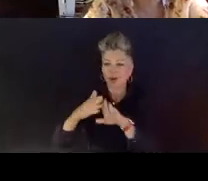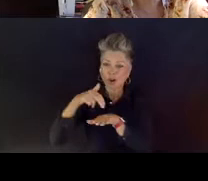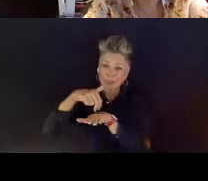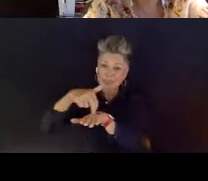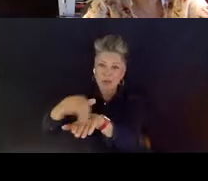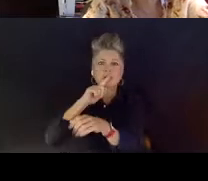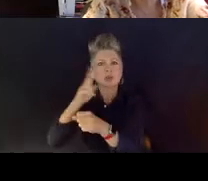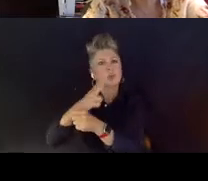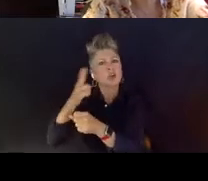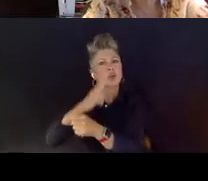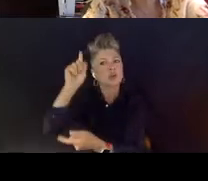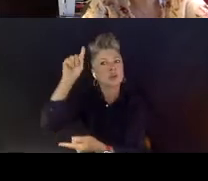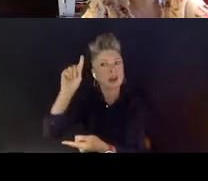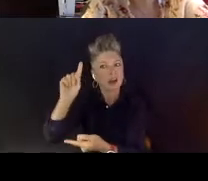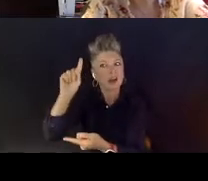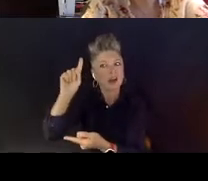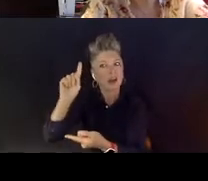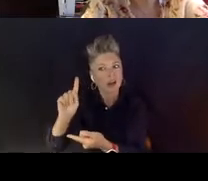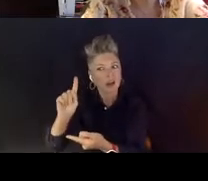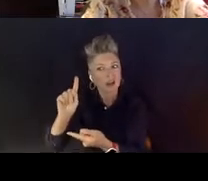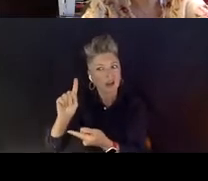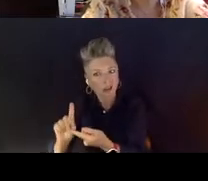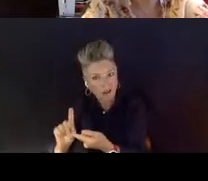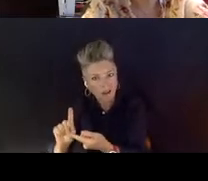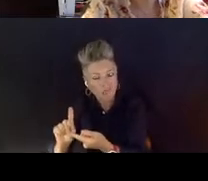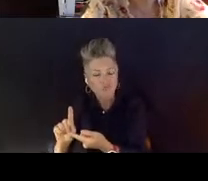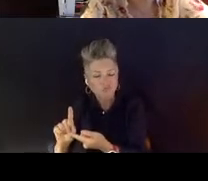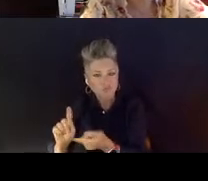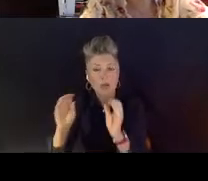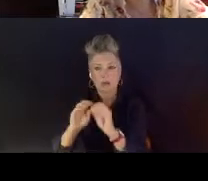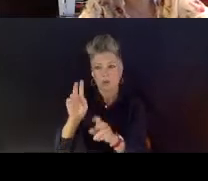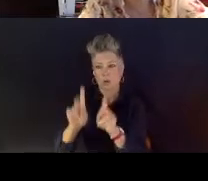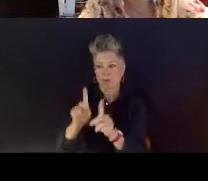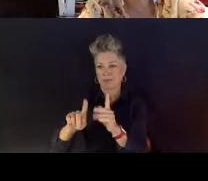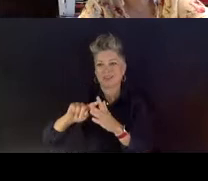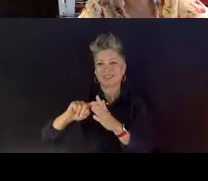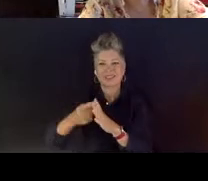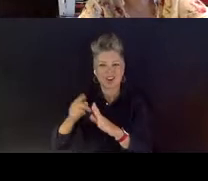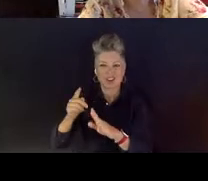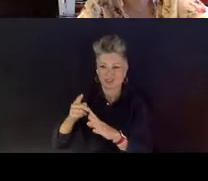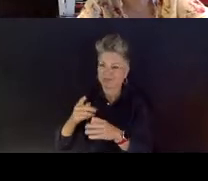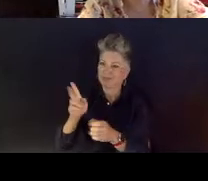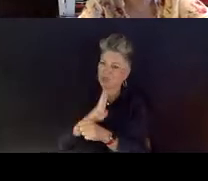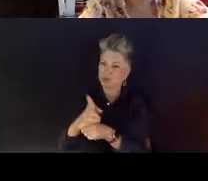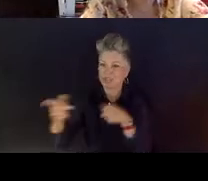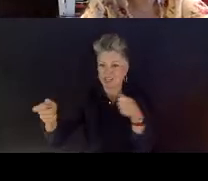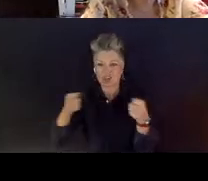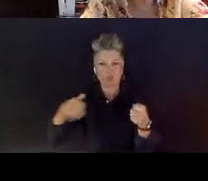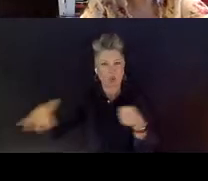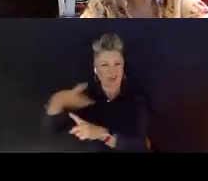activities and more people started spending time in controlled environments like shopping malls.